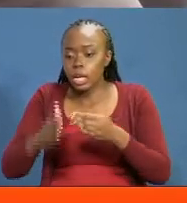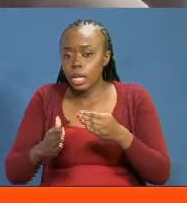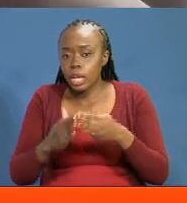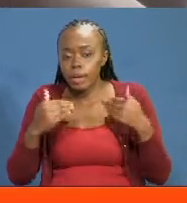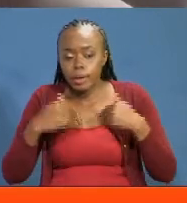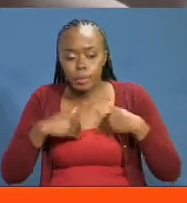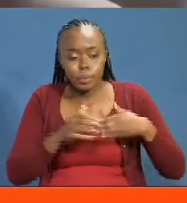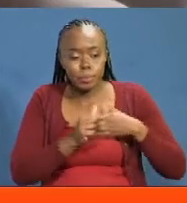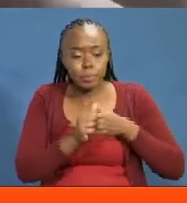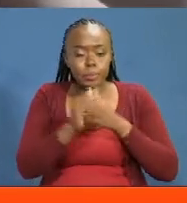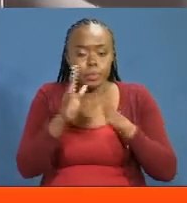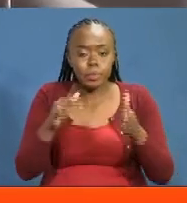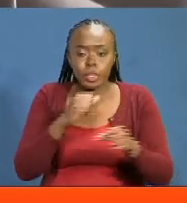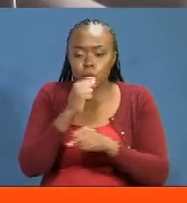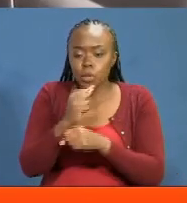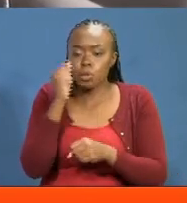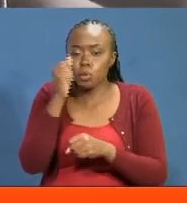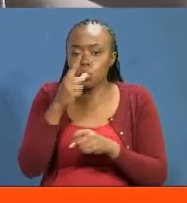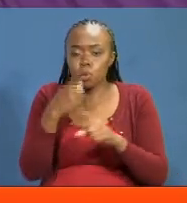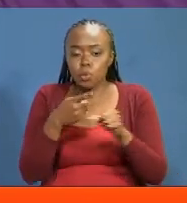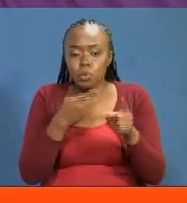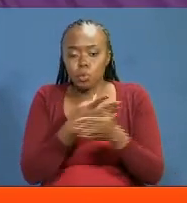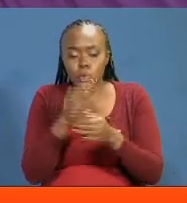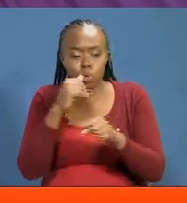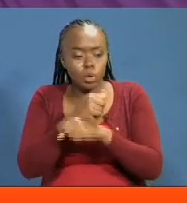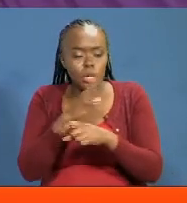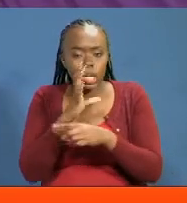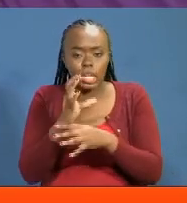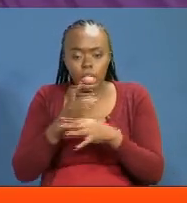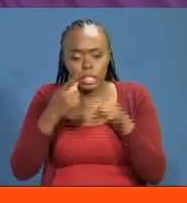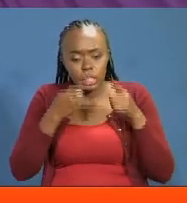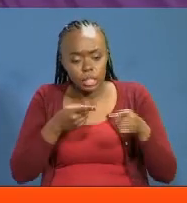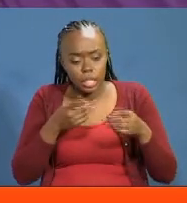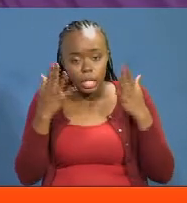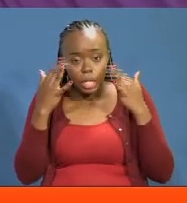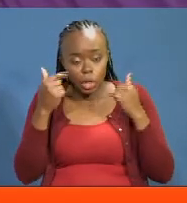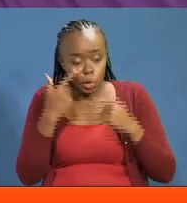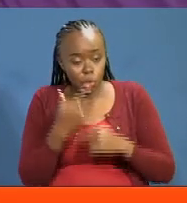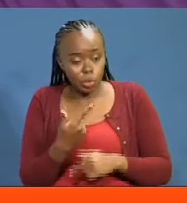leaders make political utterances in church. Sasa hapa kuna